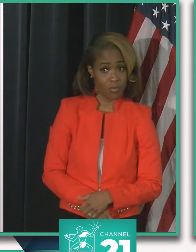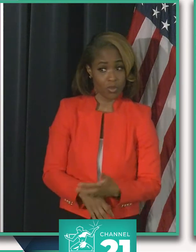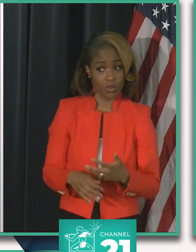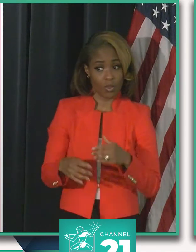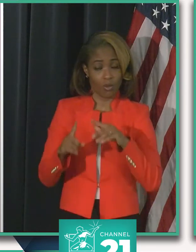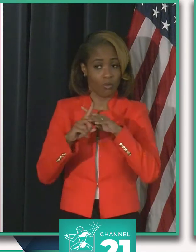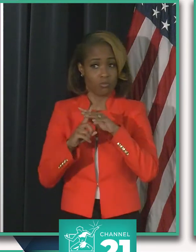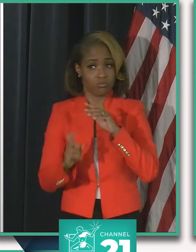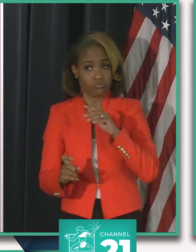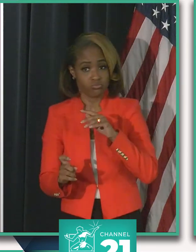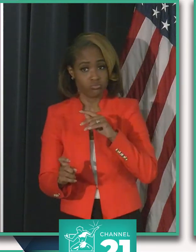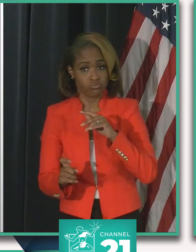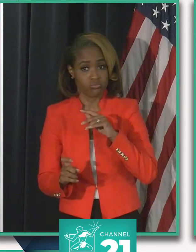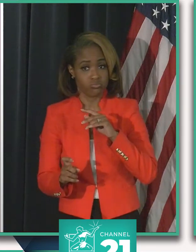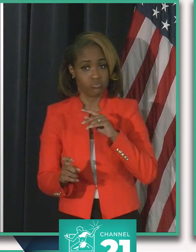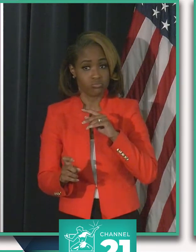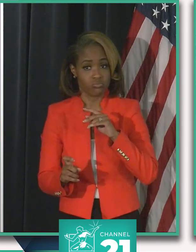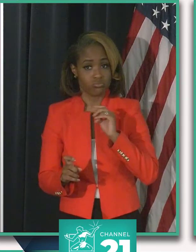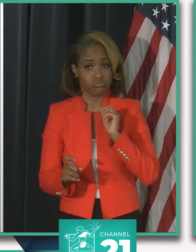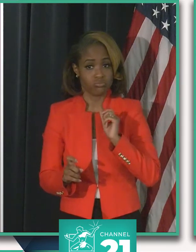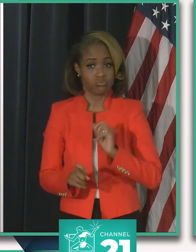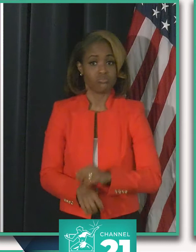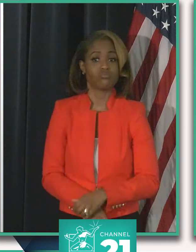You made it there?